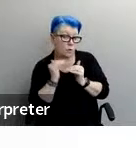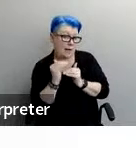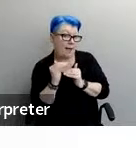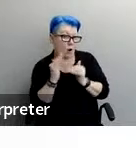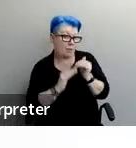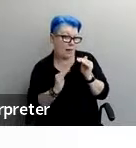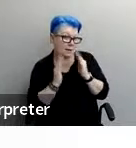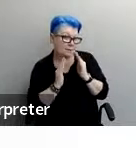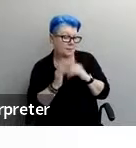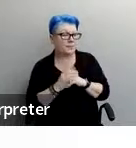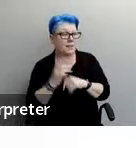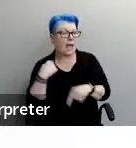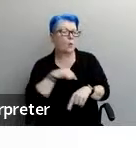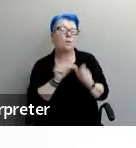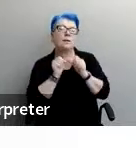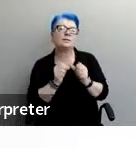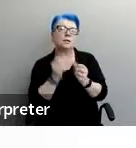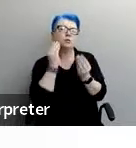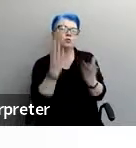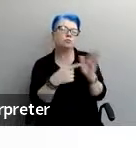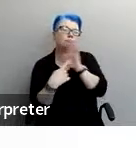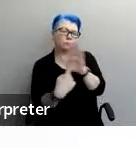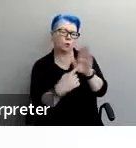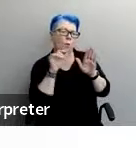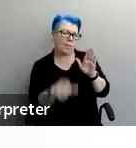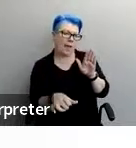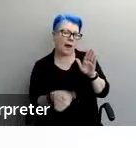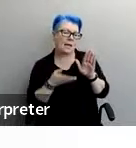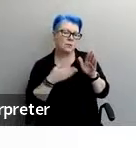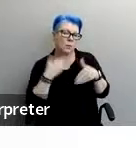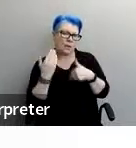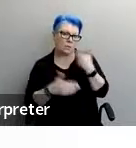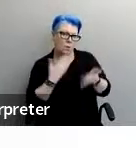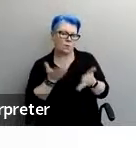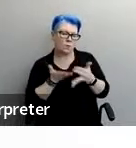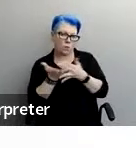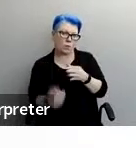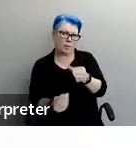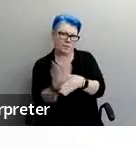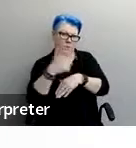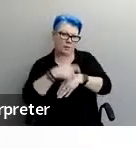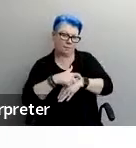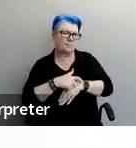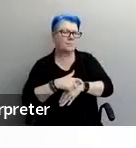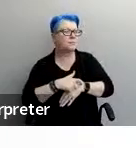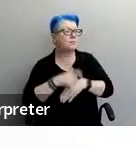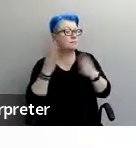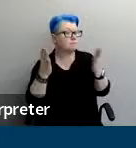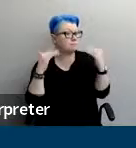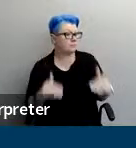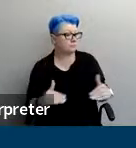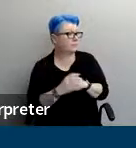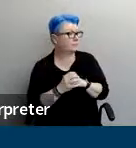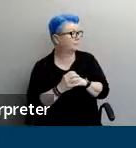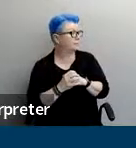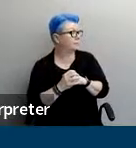you guys as we go throughout the spring, so that you have a really good understanding of where we're at and where we would fall. Next slide,